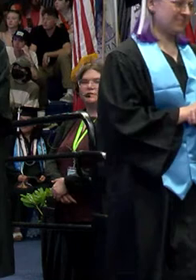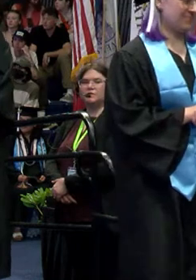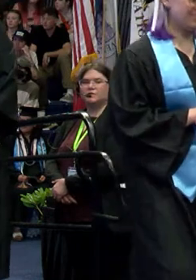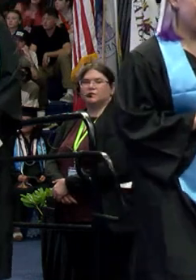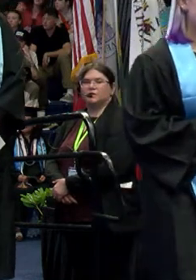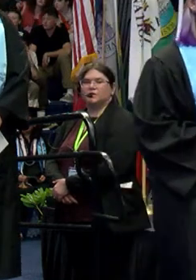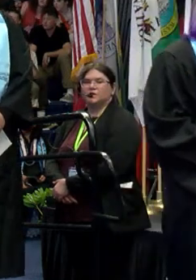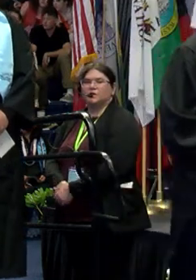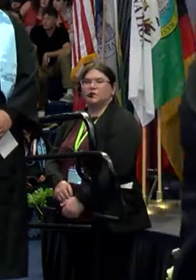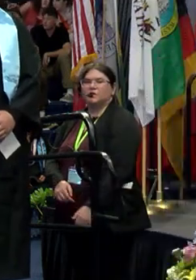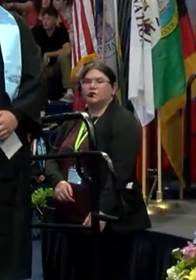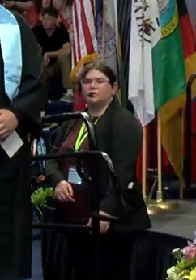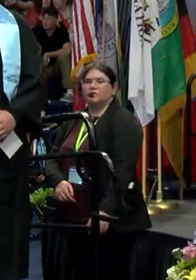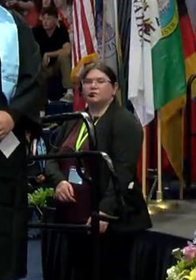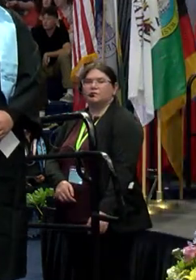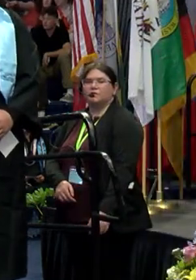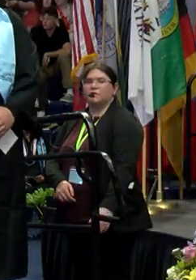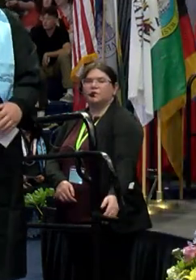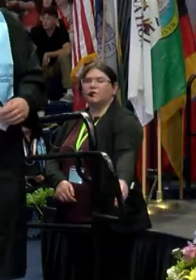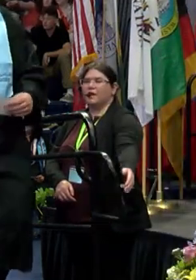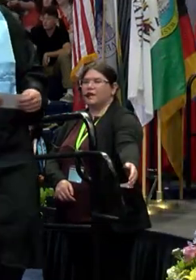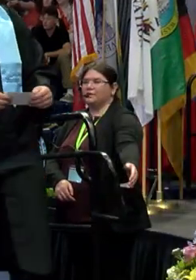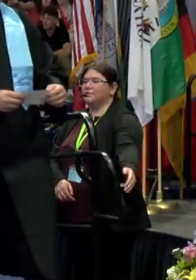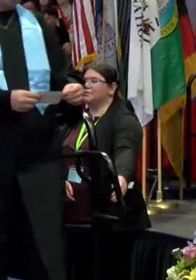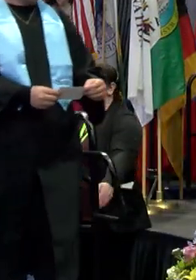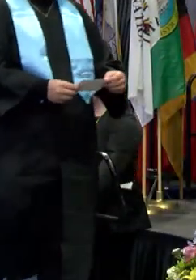Carter Elizabeth Bolamy.